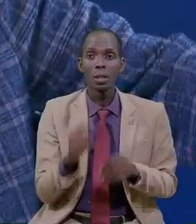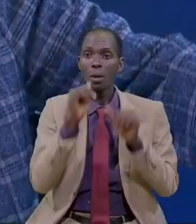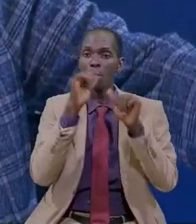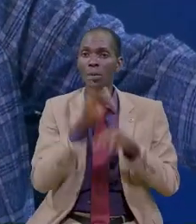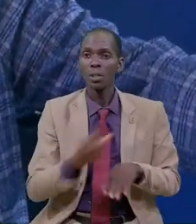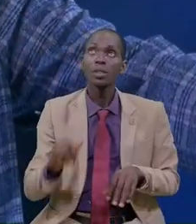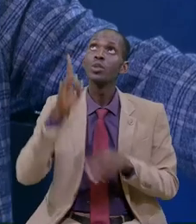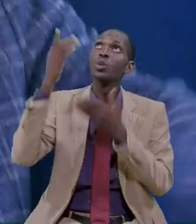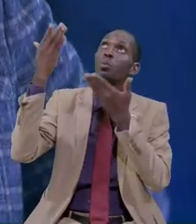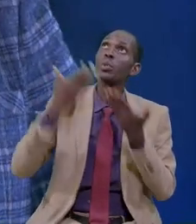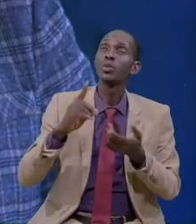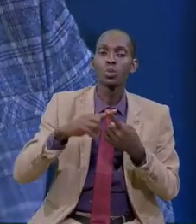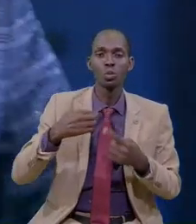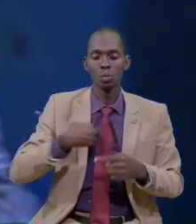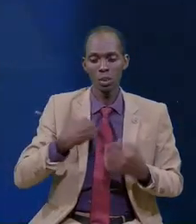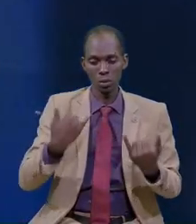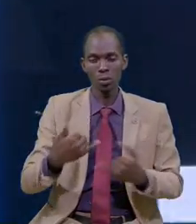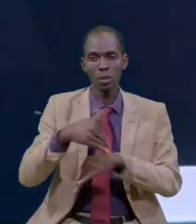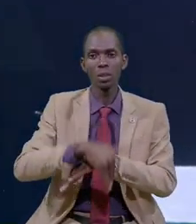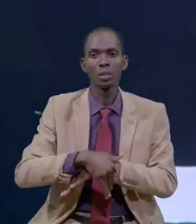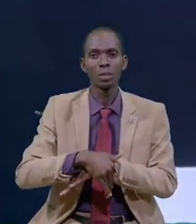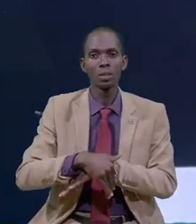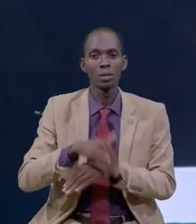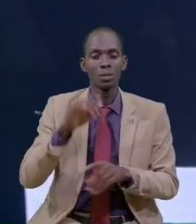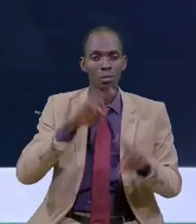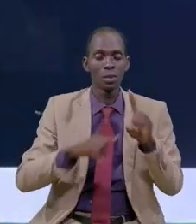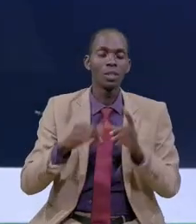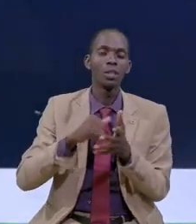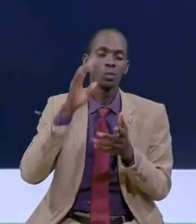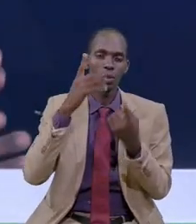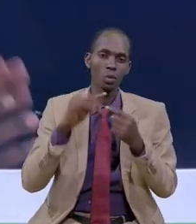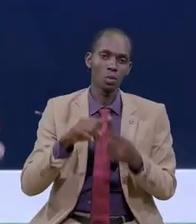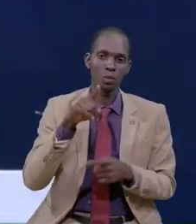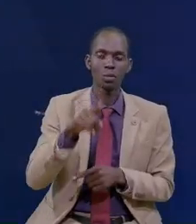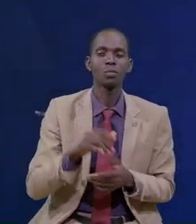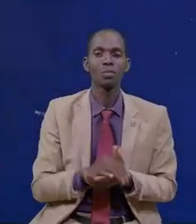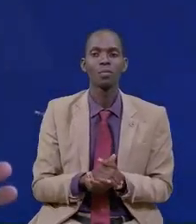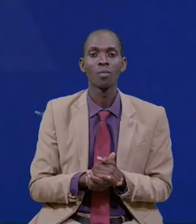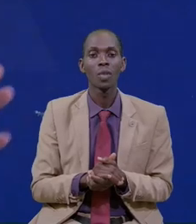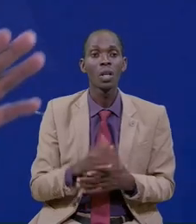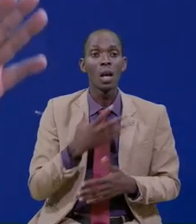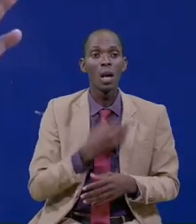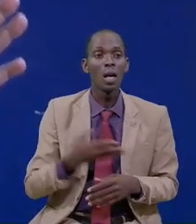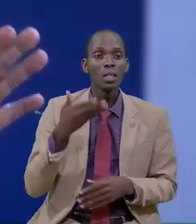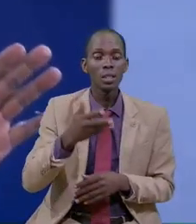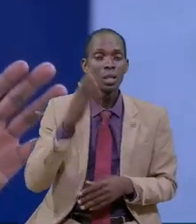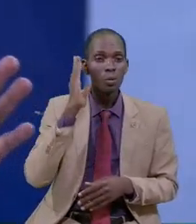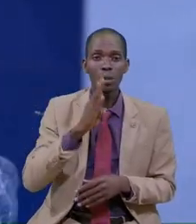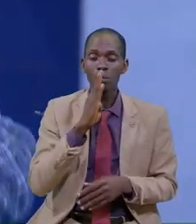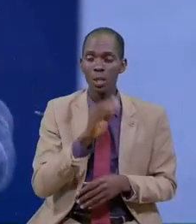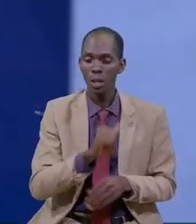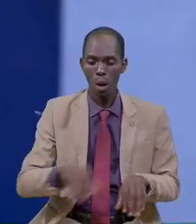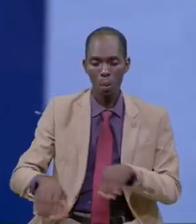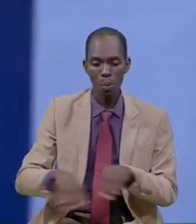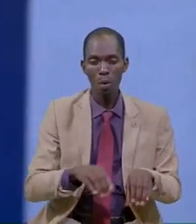tonight. Les bénédictions qu'il m'apporte ce soir. That will come to you. Elles te parviendront. And there will be a performance of everything you have